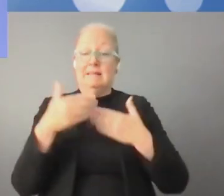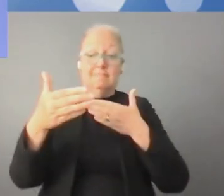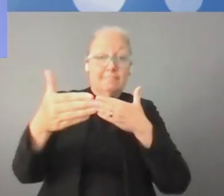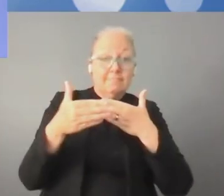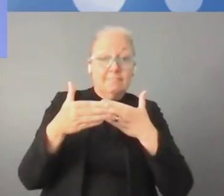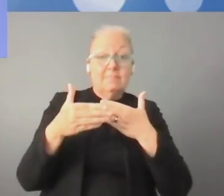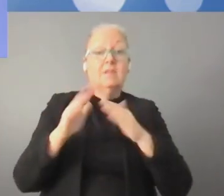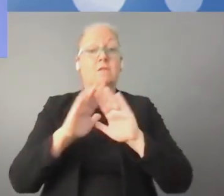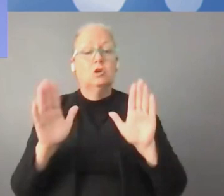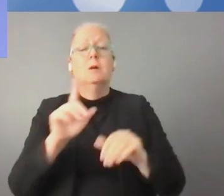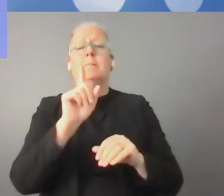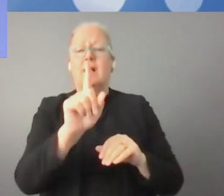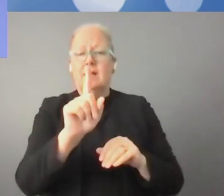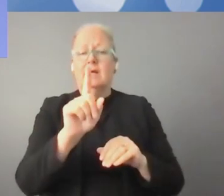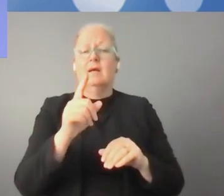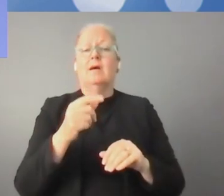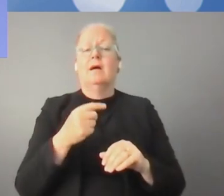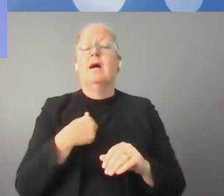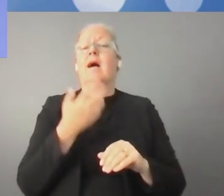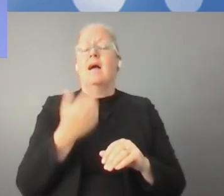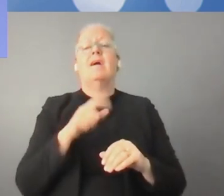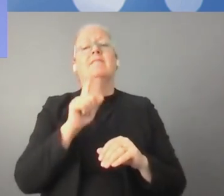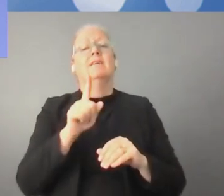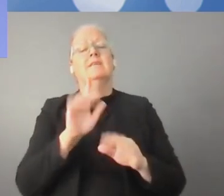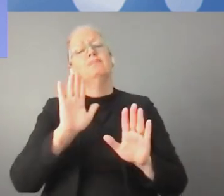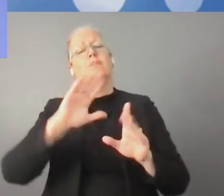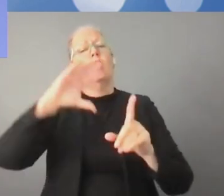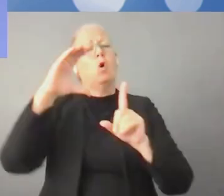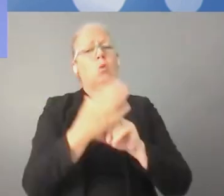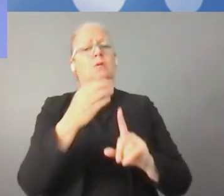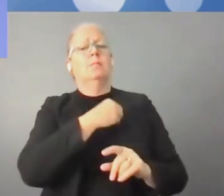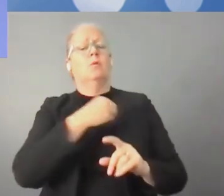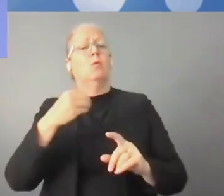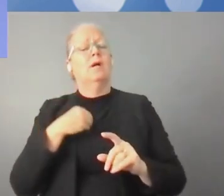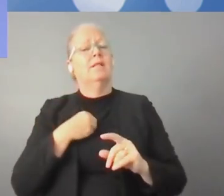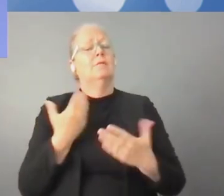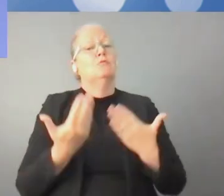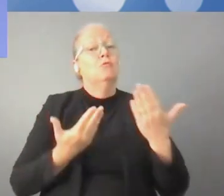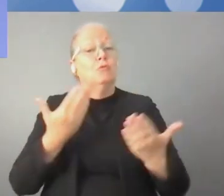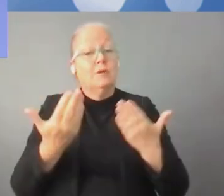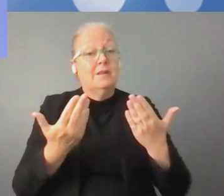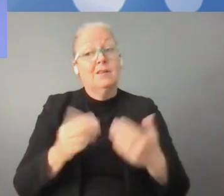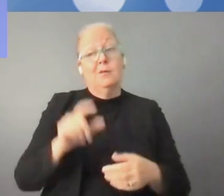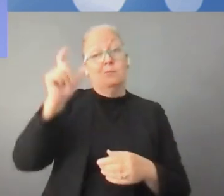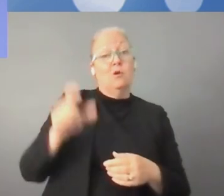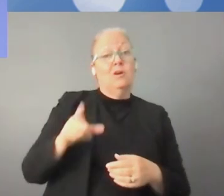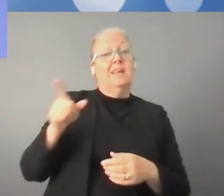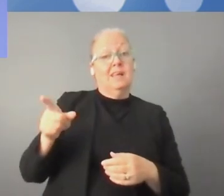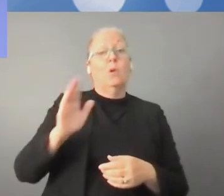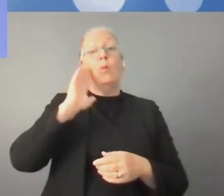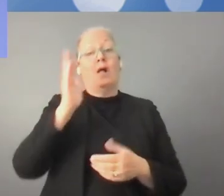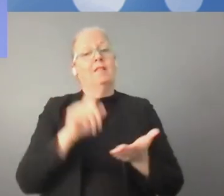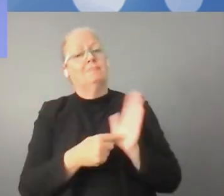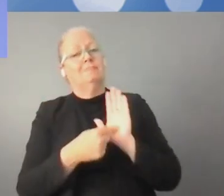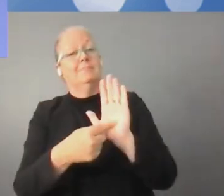still have for you a cultural show. In a moment, a great artist will perform especially for you. They are guests, they